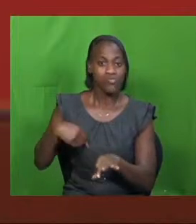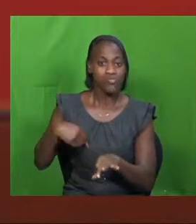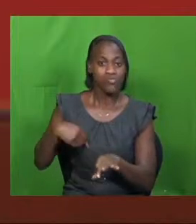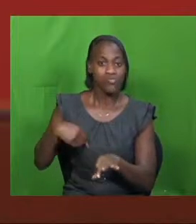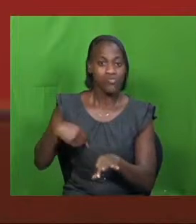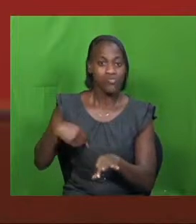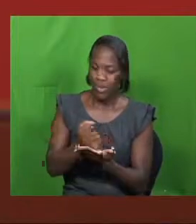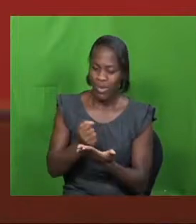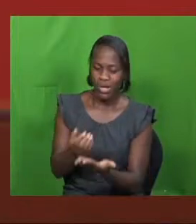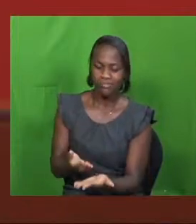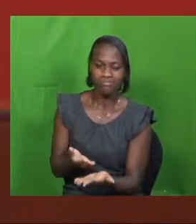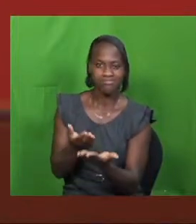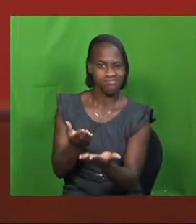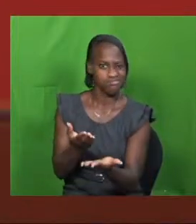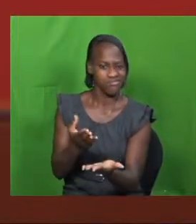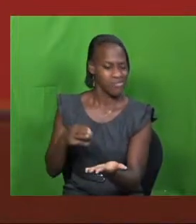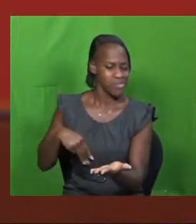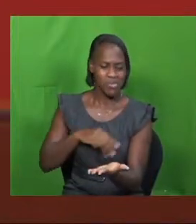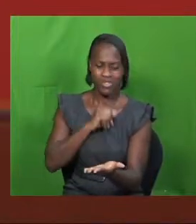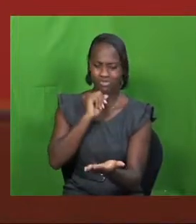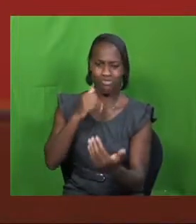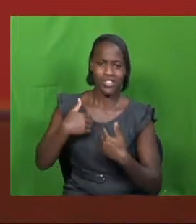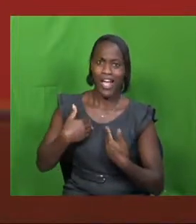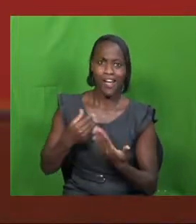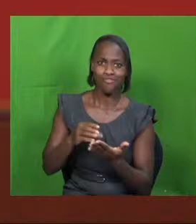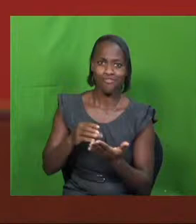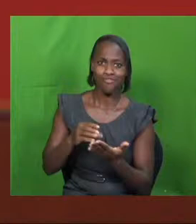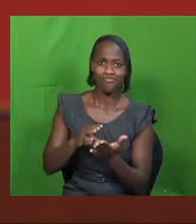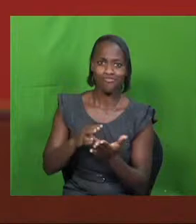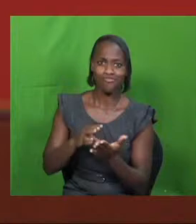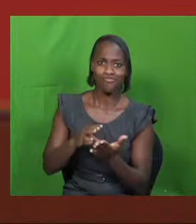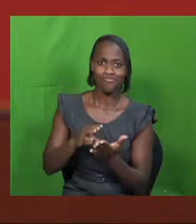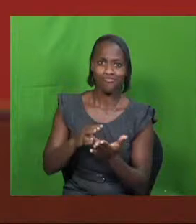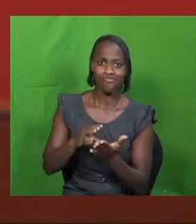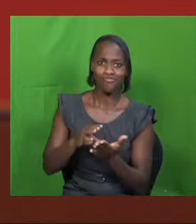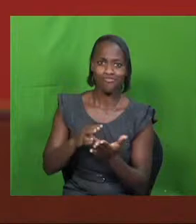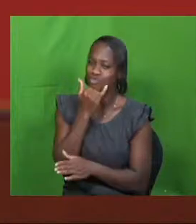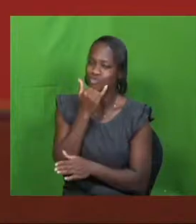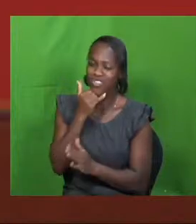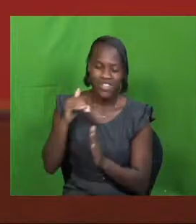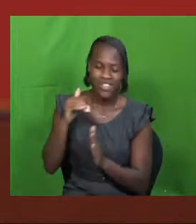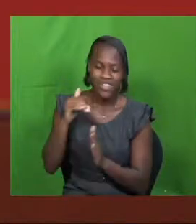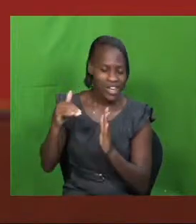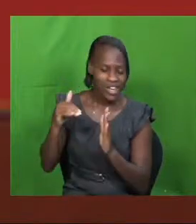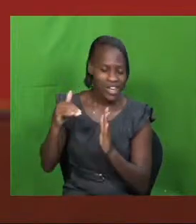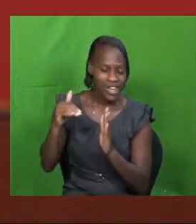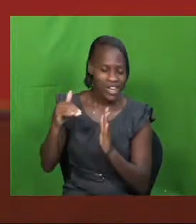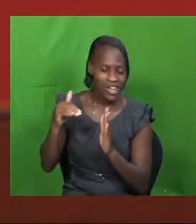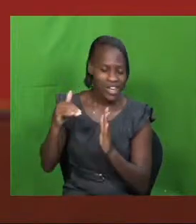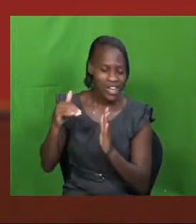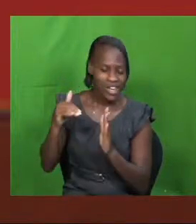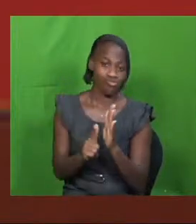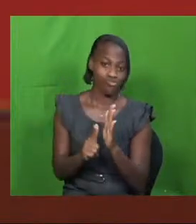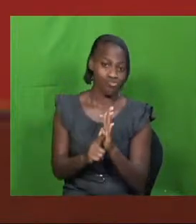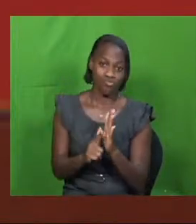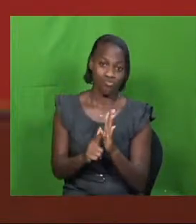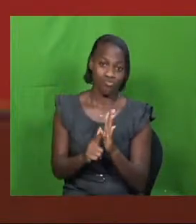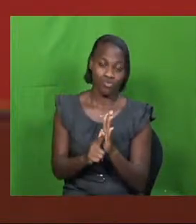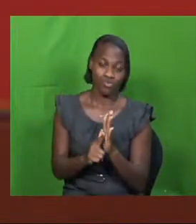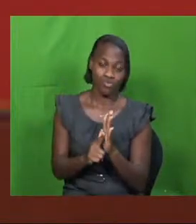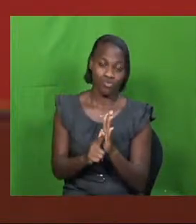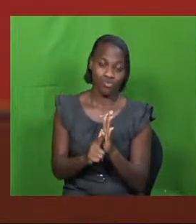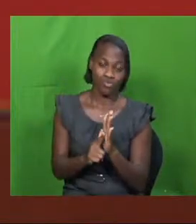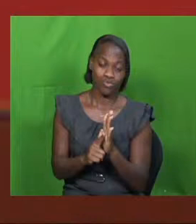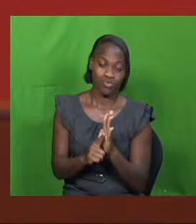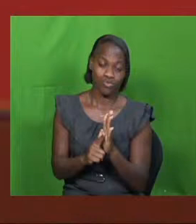and members are not given copies. That definitely is wrong, and it's against the rules and standard orders of the House. So